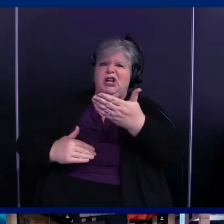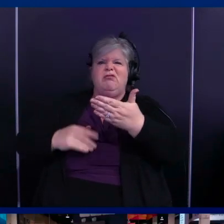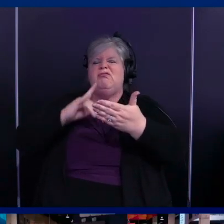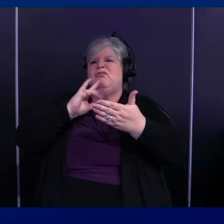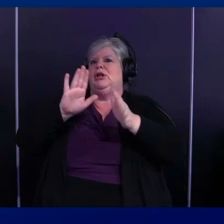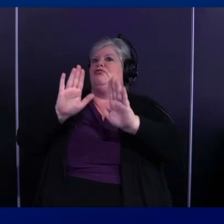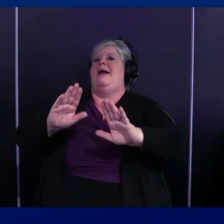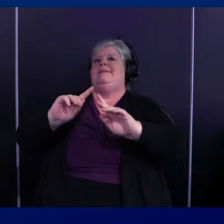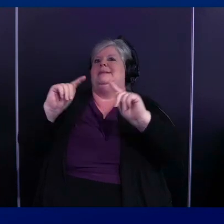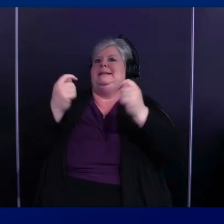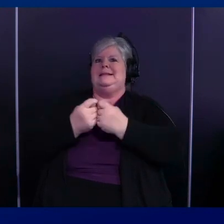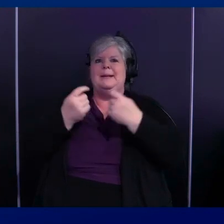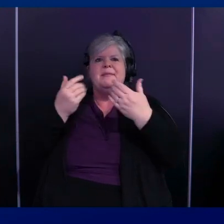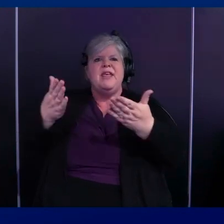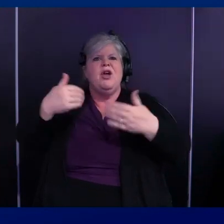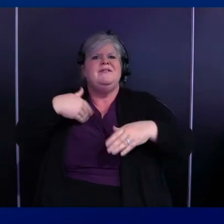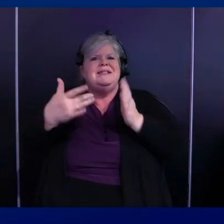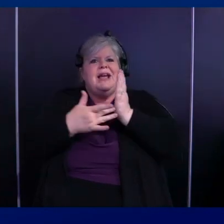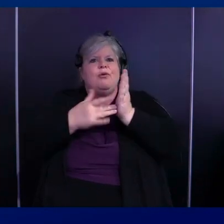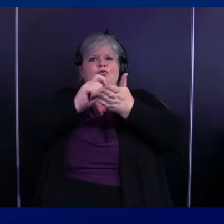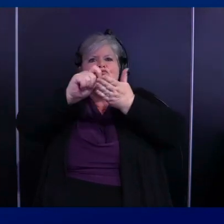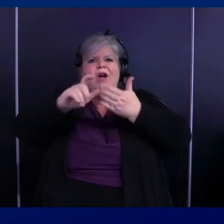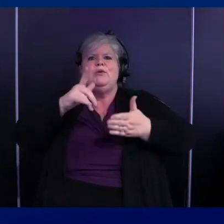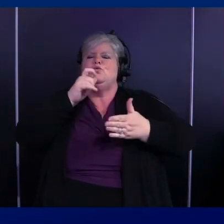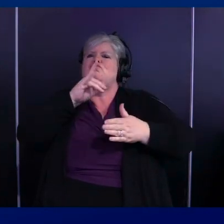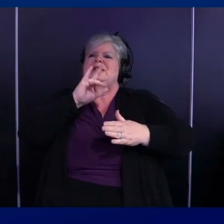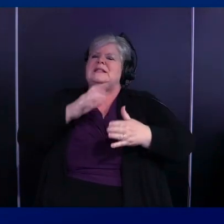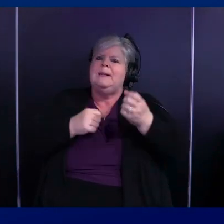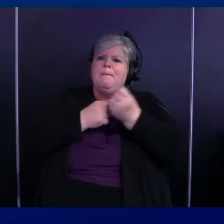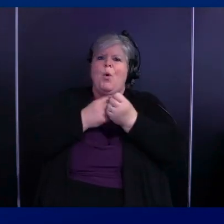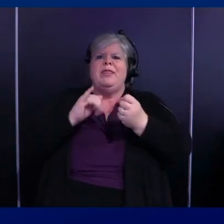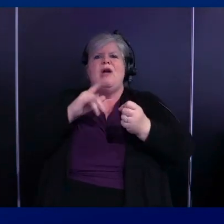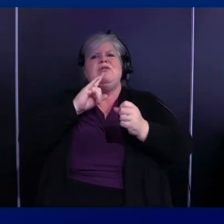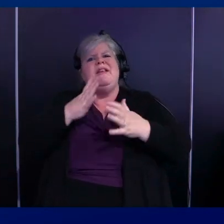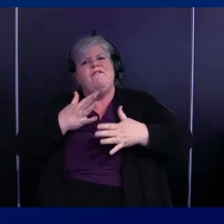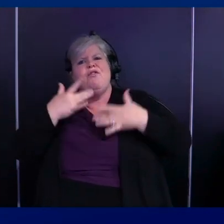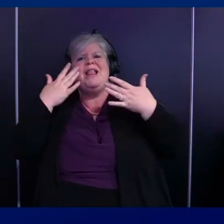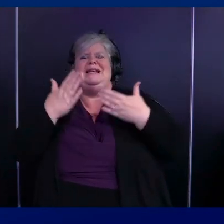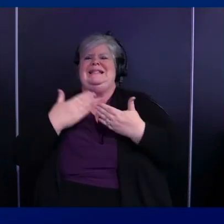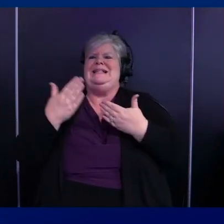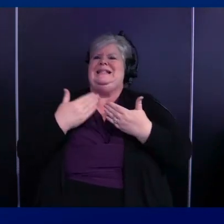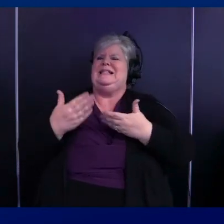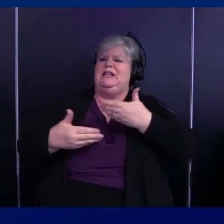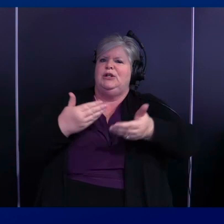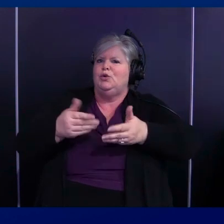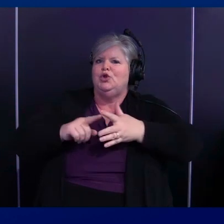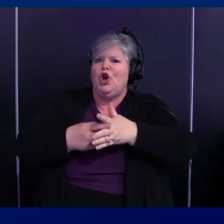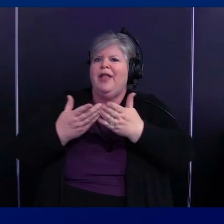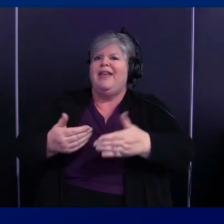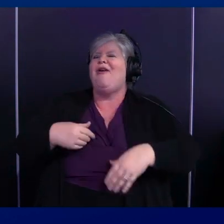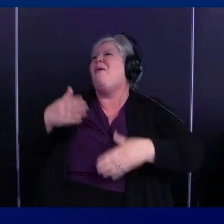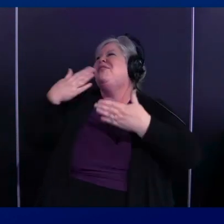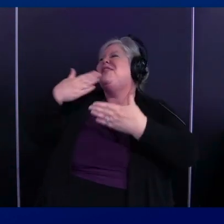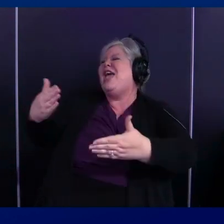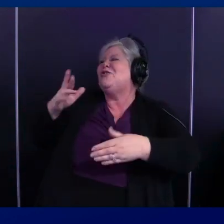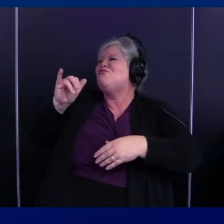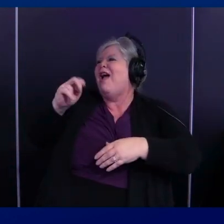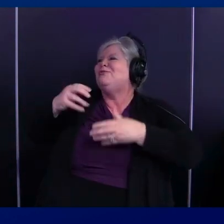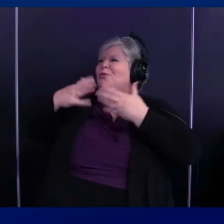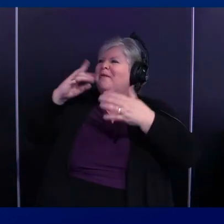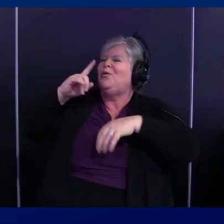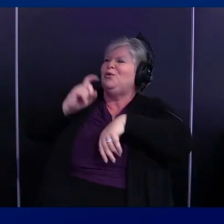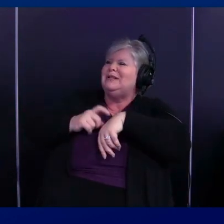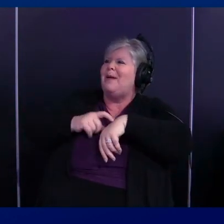great team of technical writers who are supporting that. So super friendly, super easy to get started with. Awesome. Thank you, Ryan, so much for your time. It